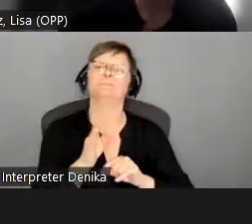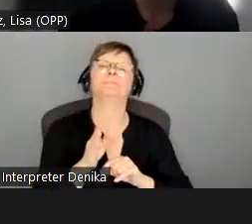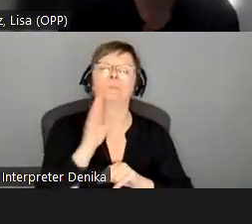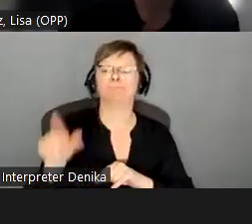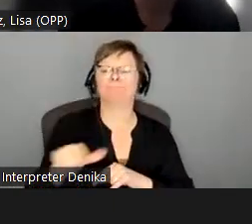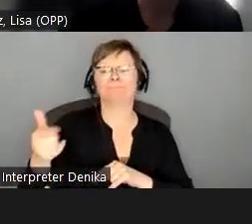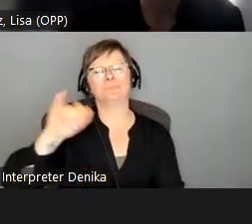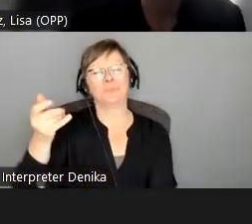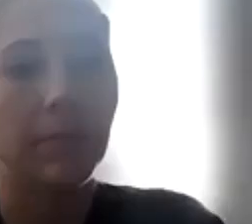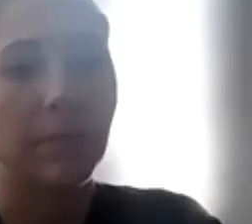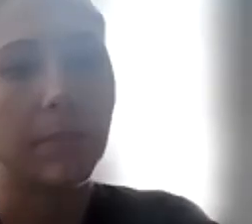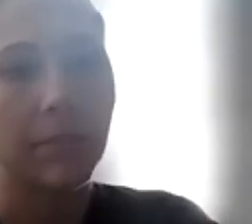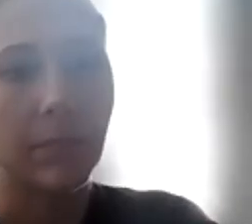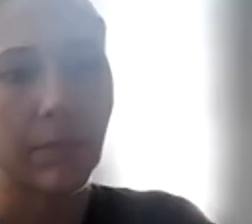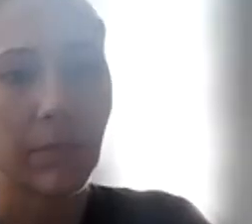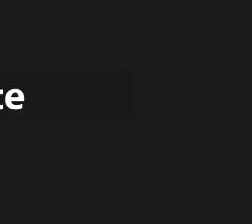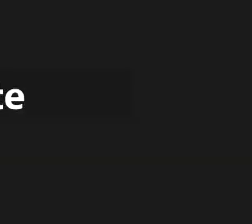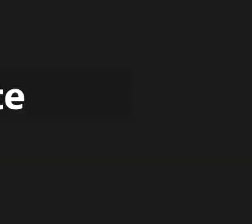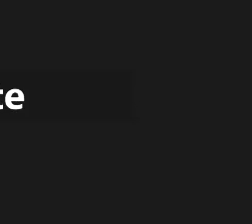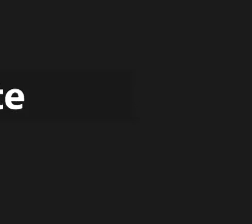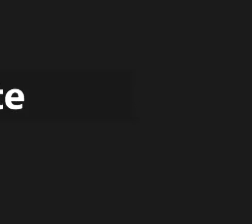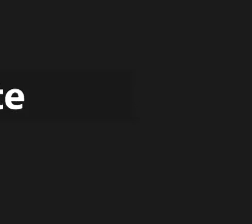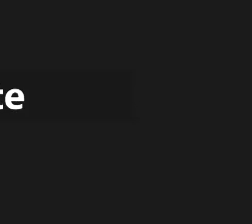John to share his screen to start his presentation.